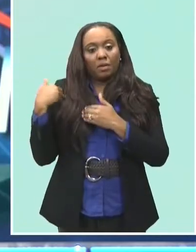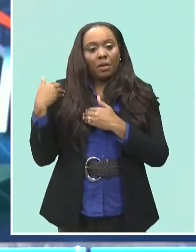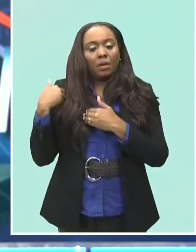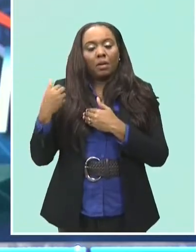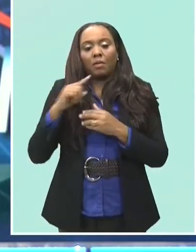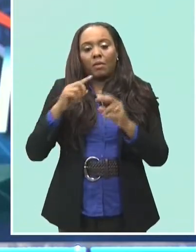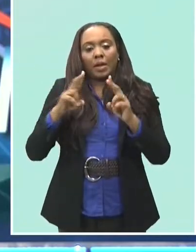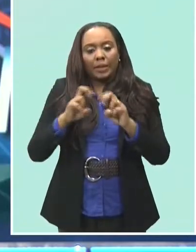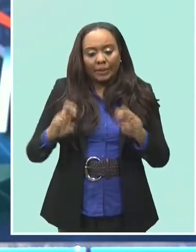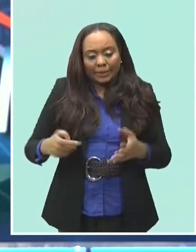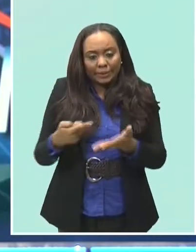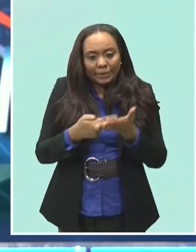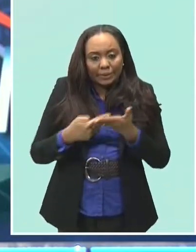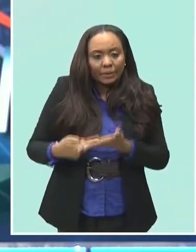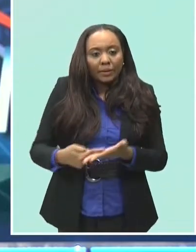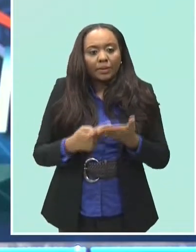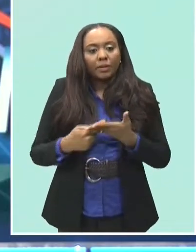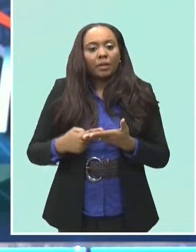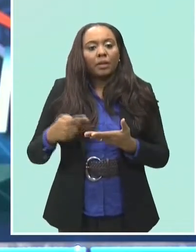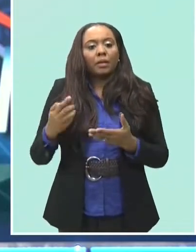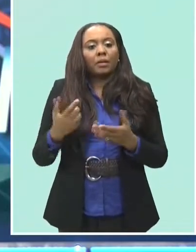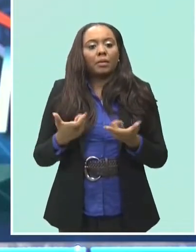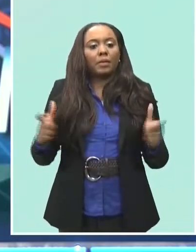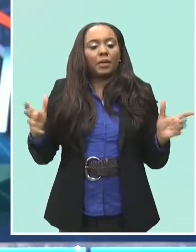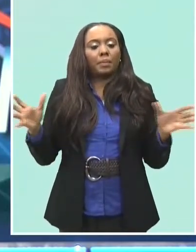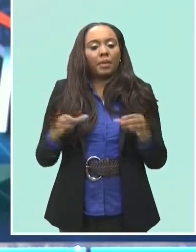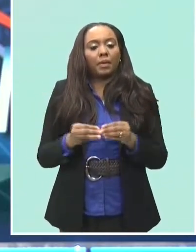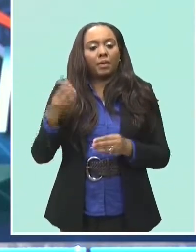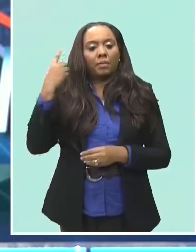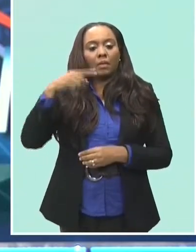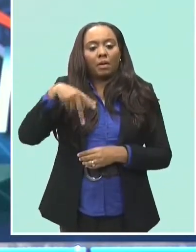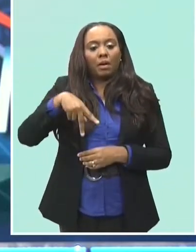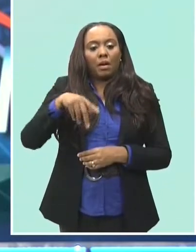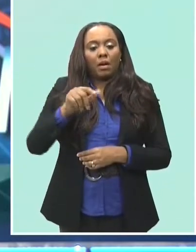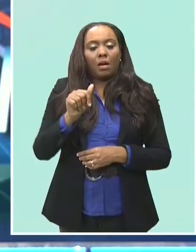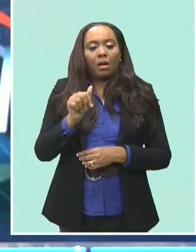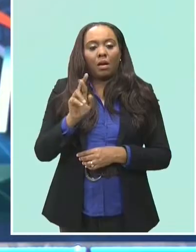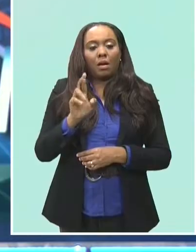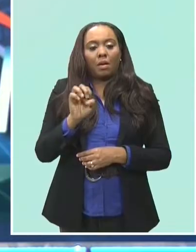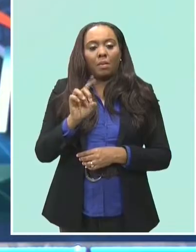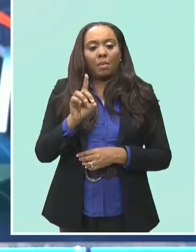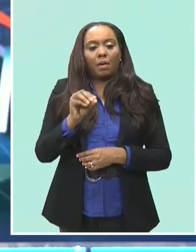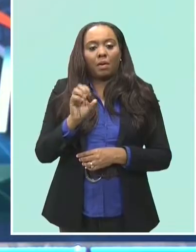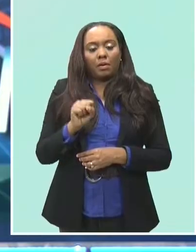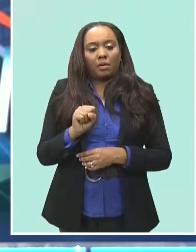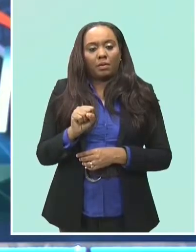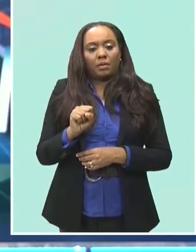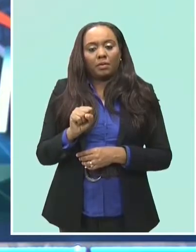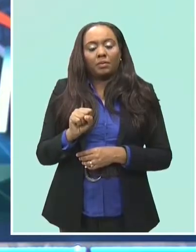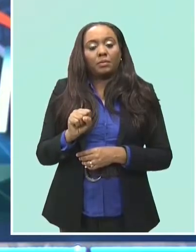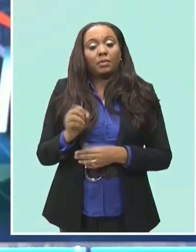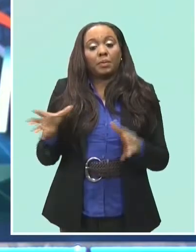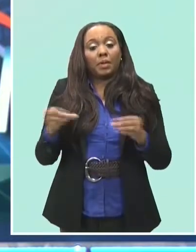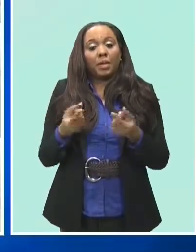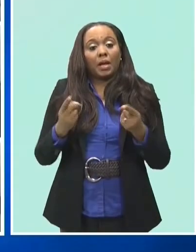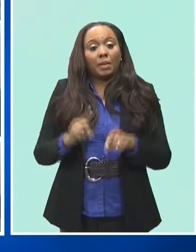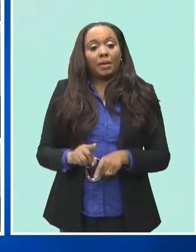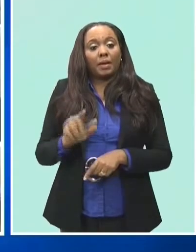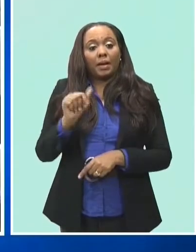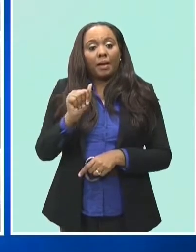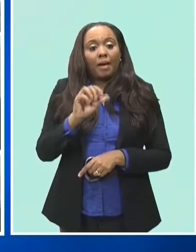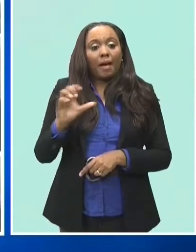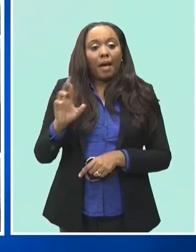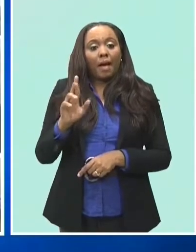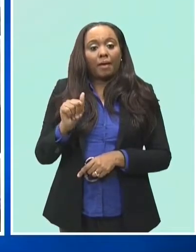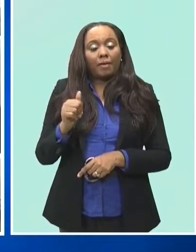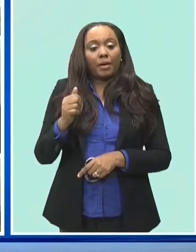thoroughly examined when the annual general meeting of the Parados was held recently at the Accra Beach Hotel. Over the